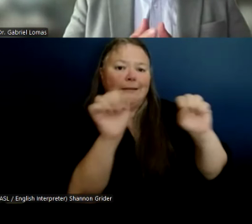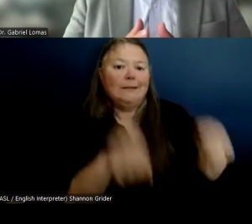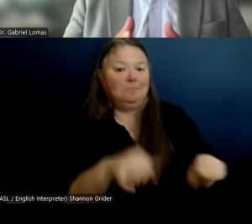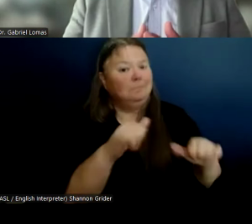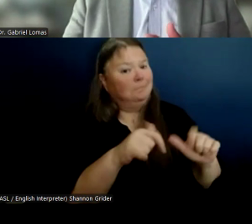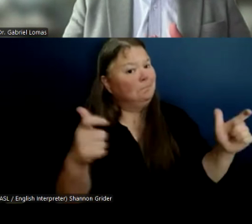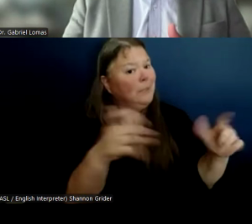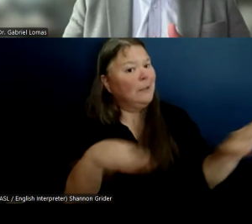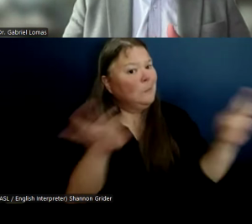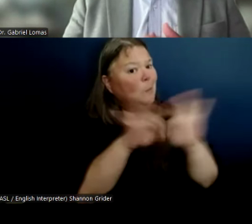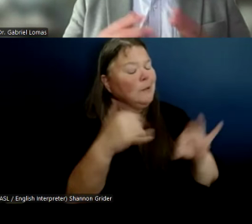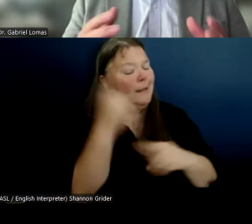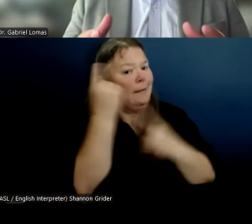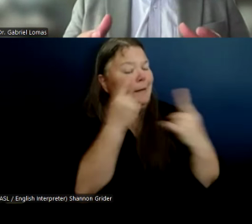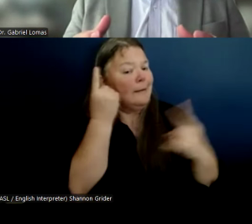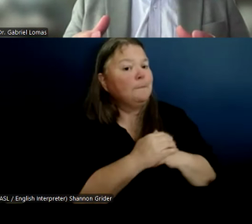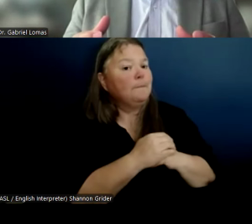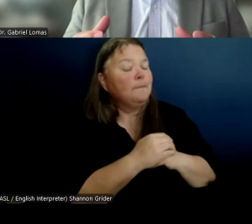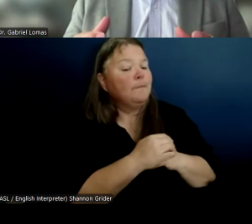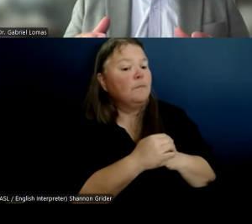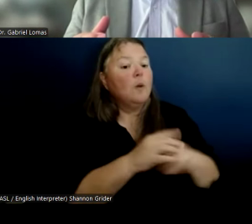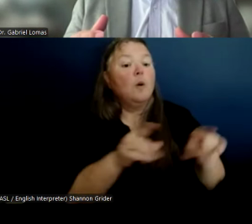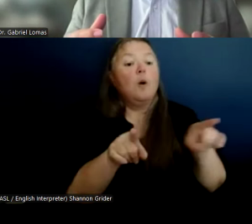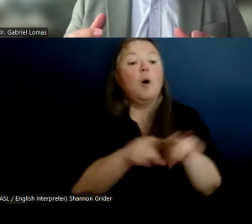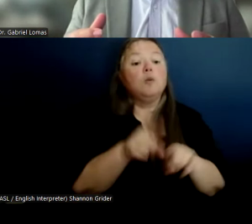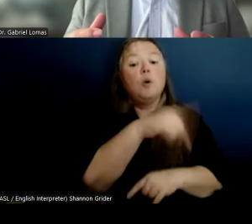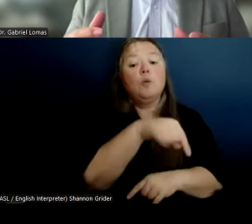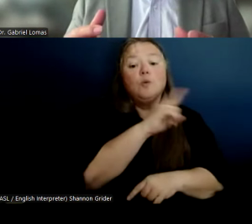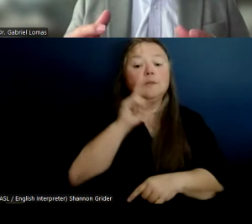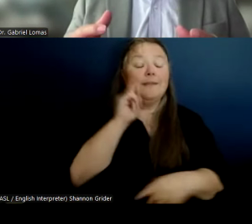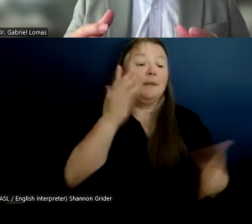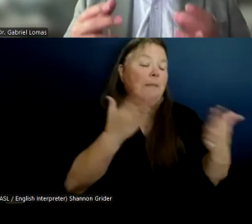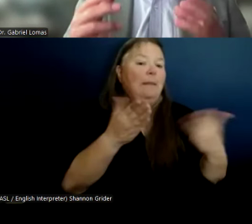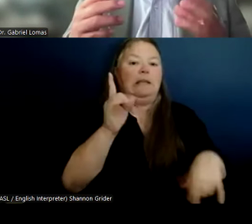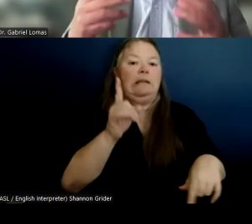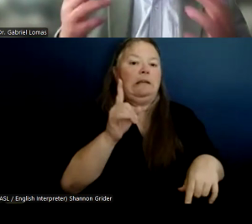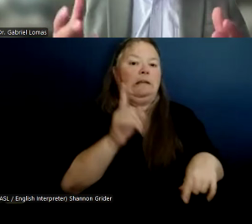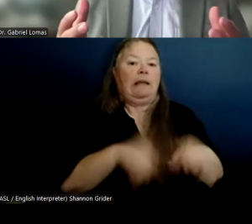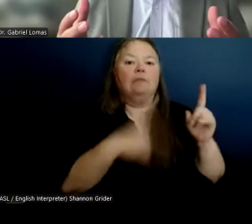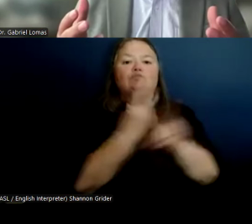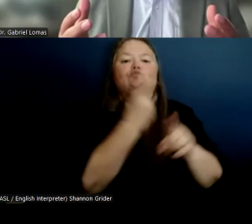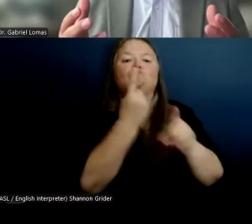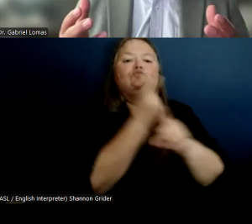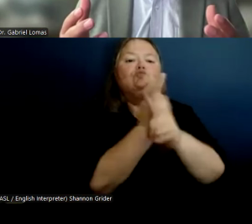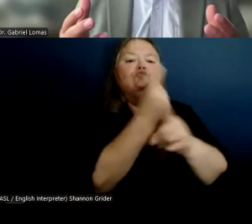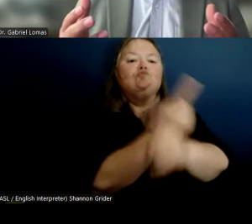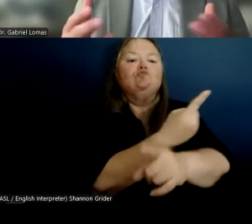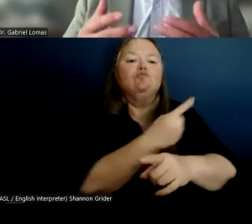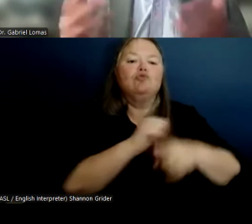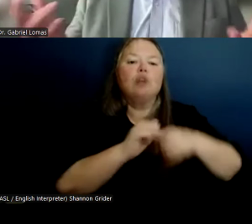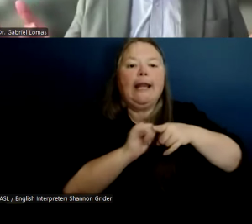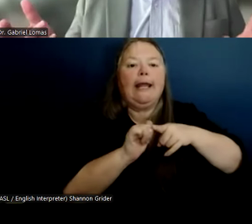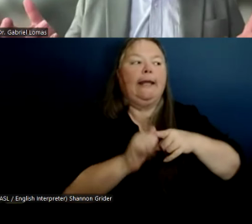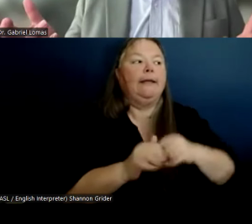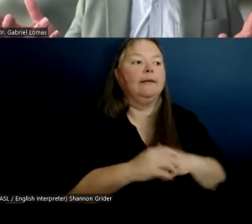They also may not respond well to traditional training and deaf education interventions. And so we think about deaf kids go to schools